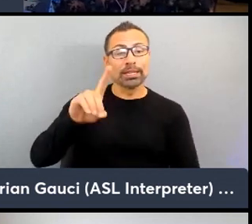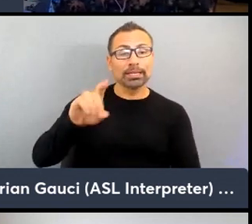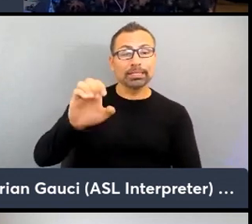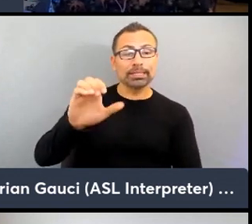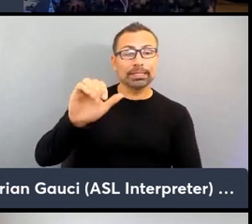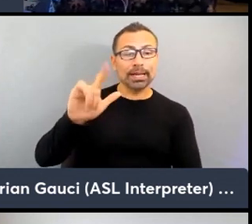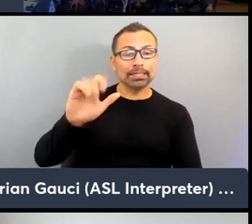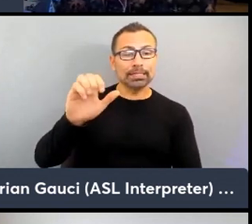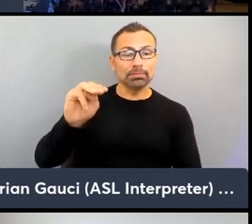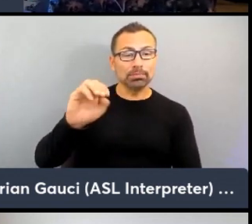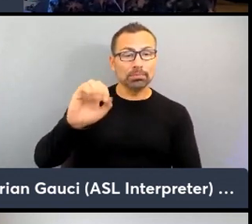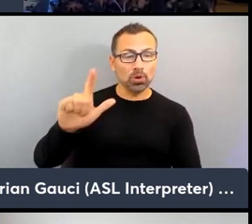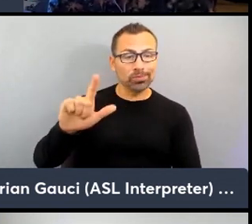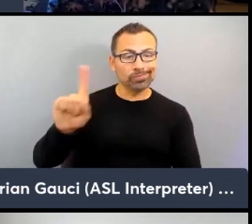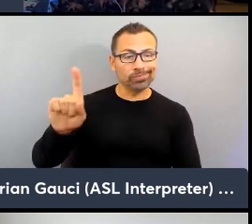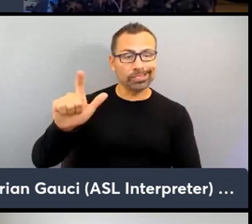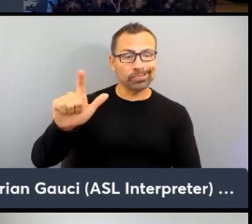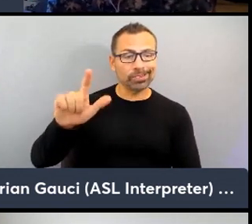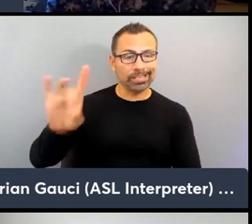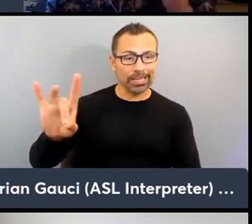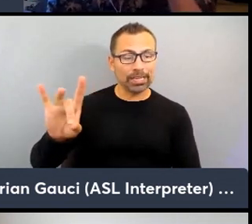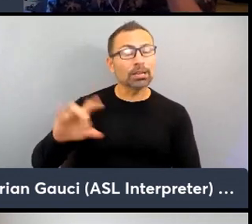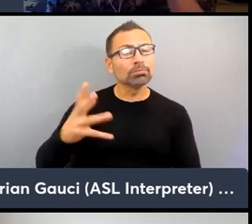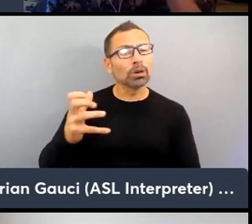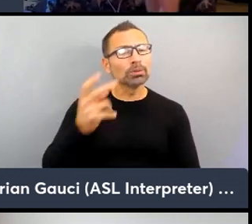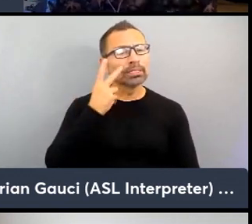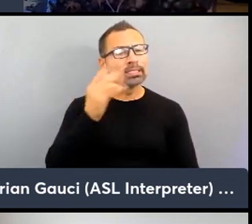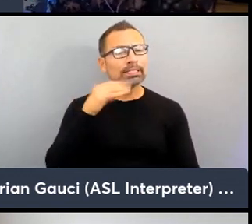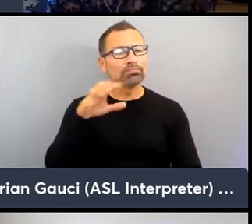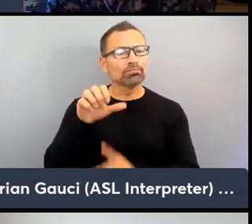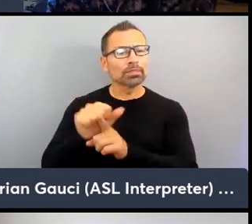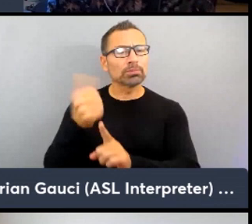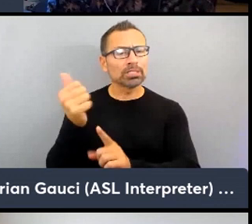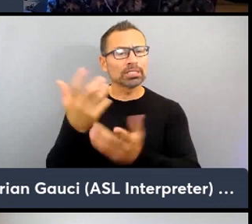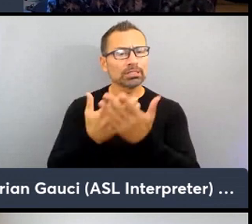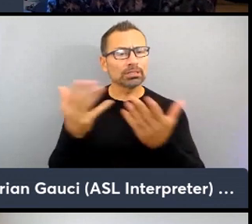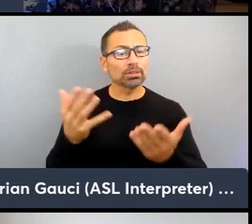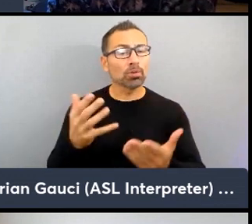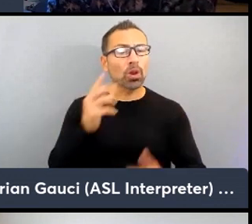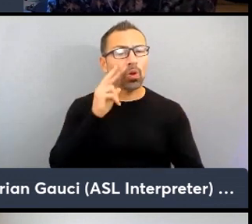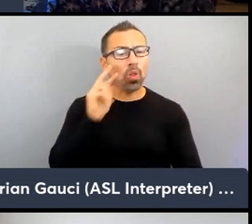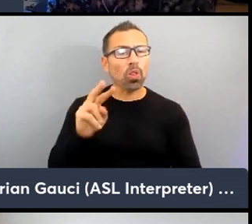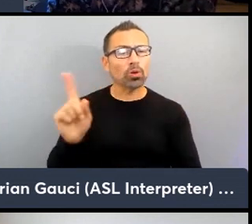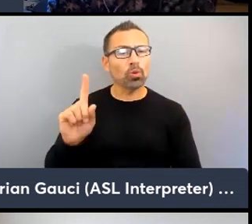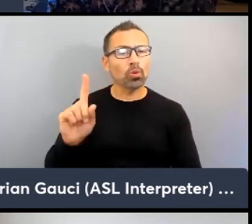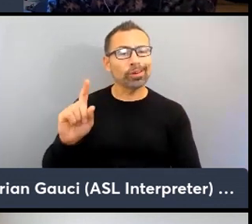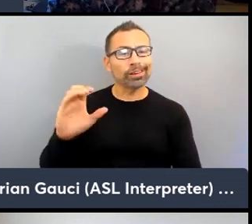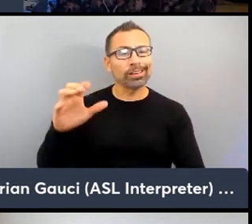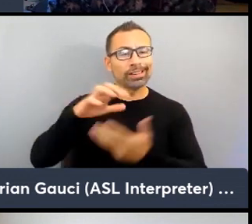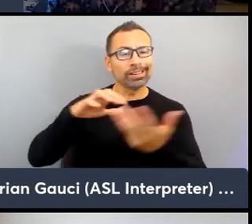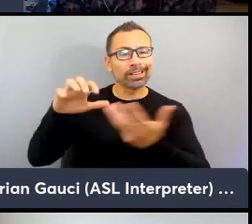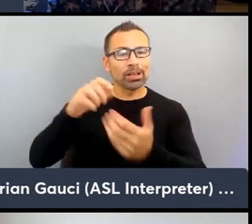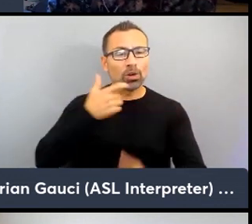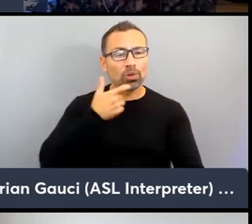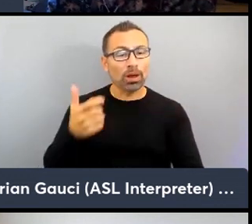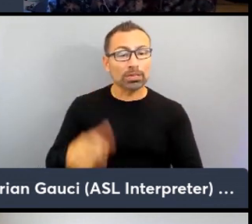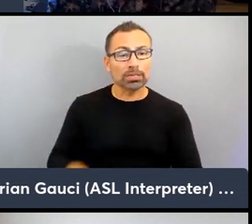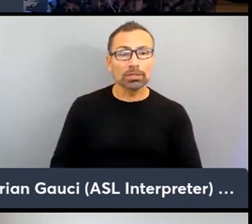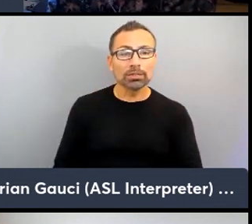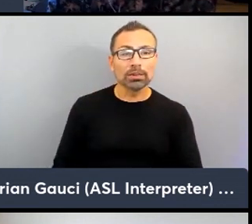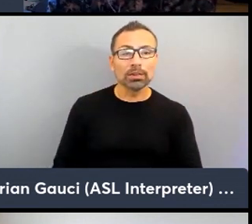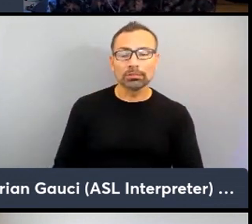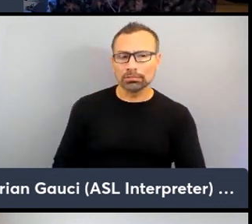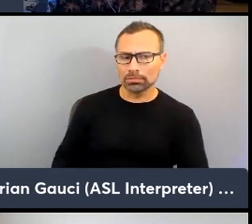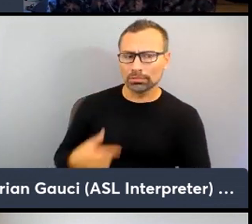some of those events captured in CloudWatch. So I love the fact that we can see it in CloudWatch, because then we can even do